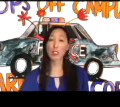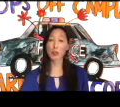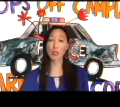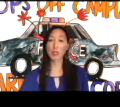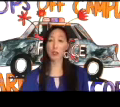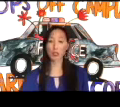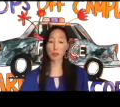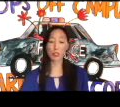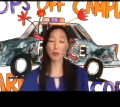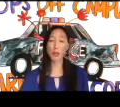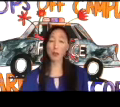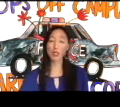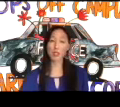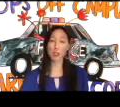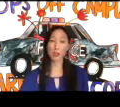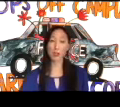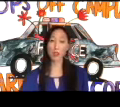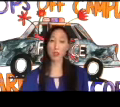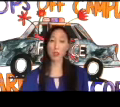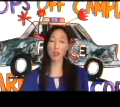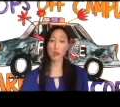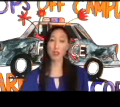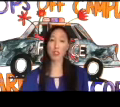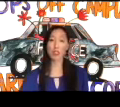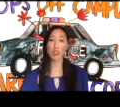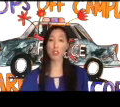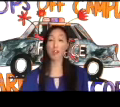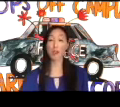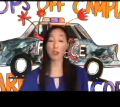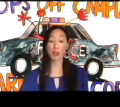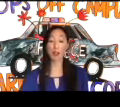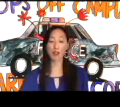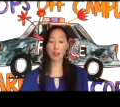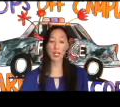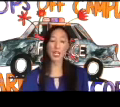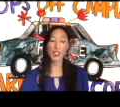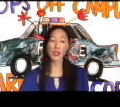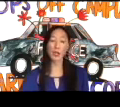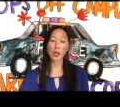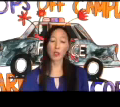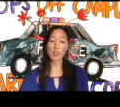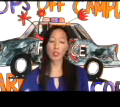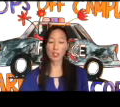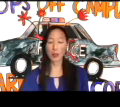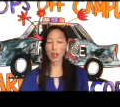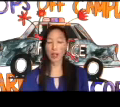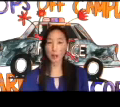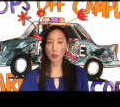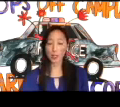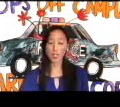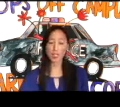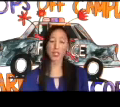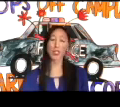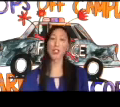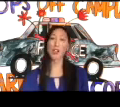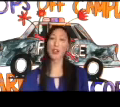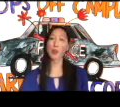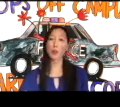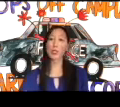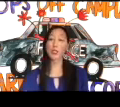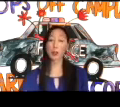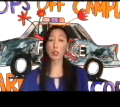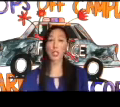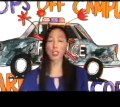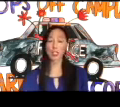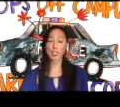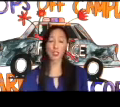very US-centric book, in part because it's responding to the ascension of 45, right? So I wanted to think about how did we get here, where